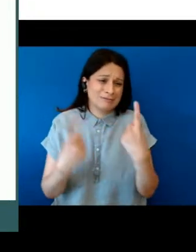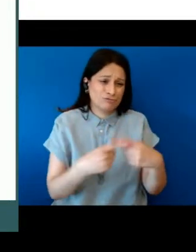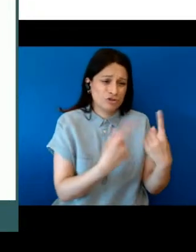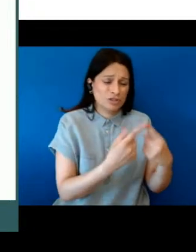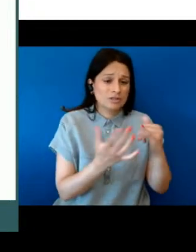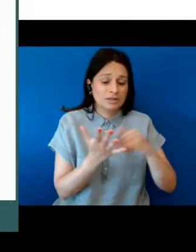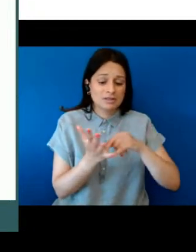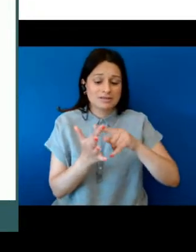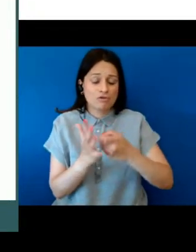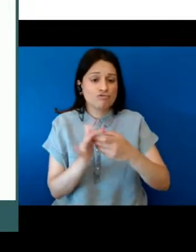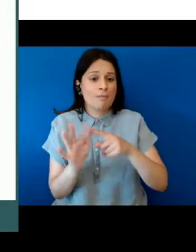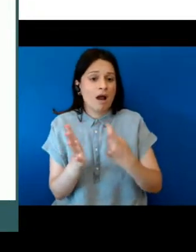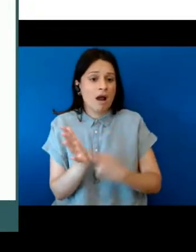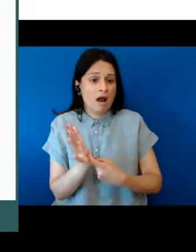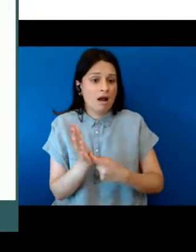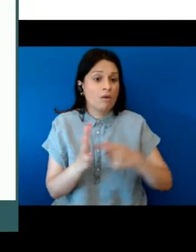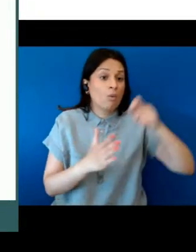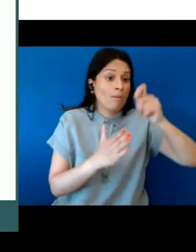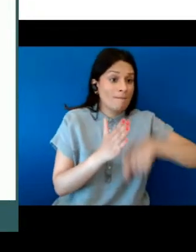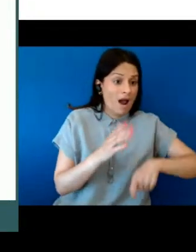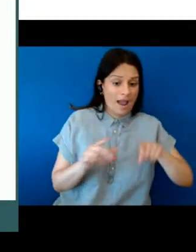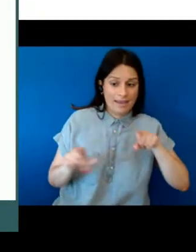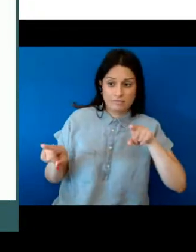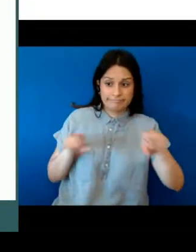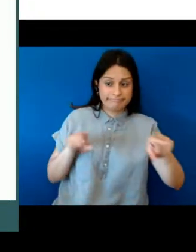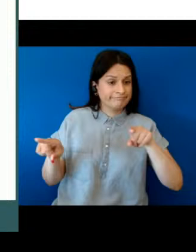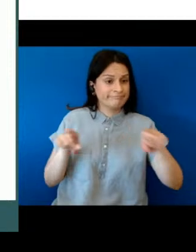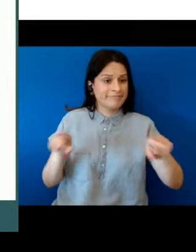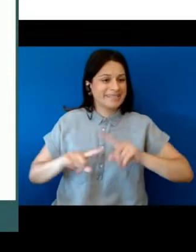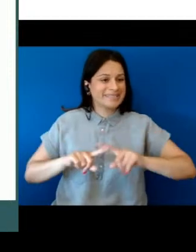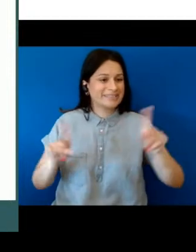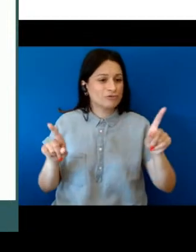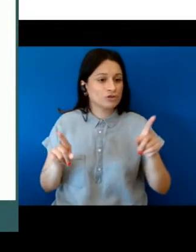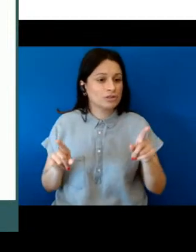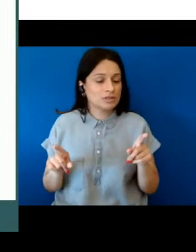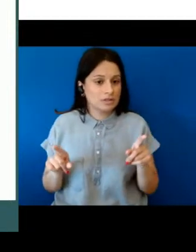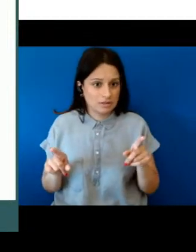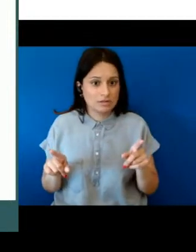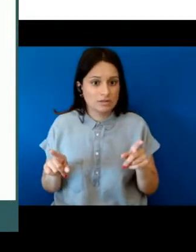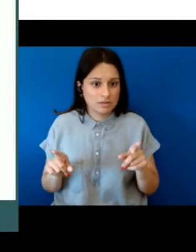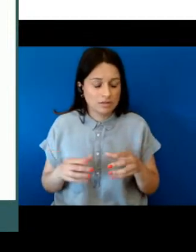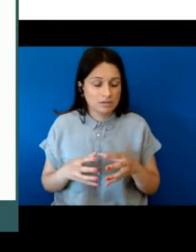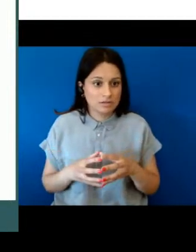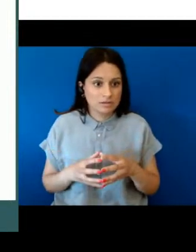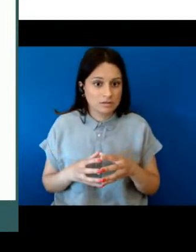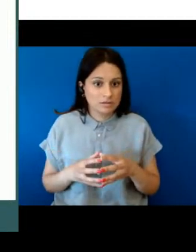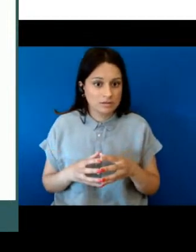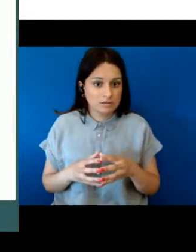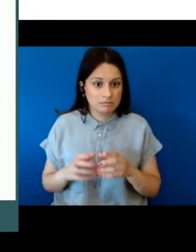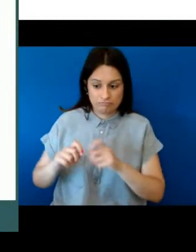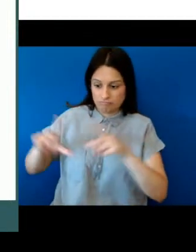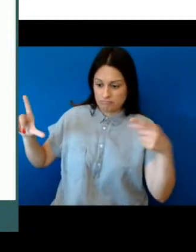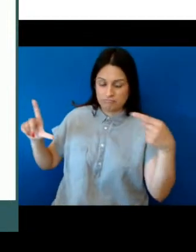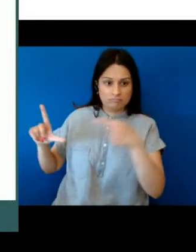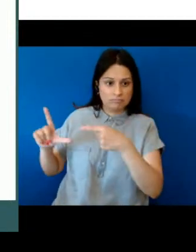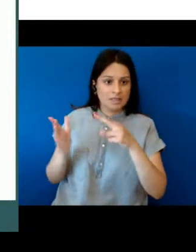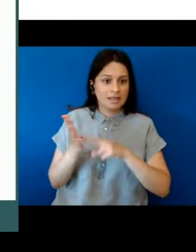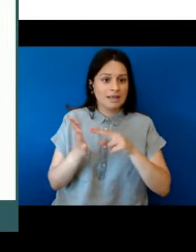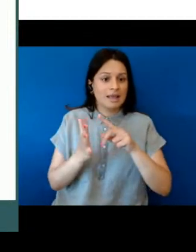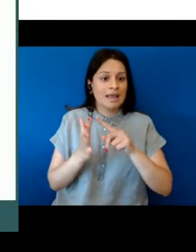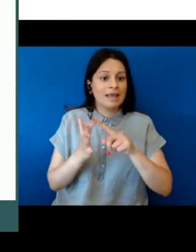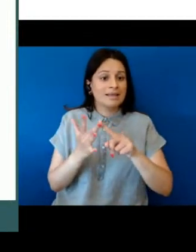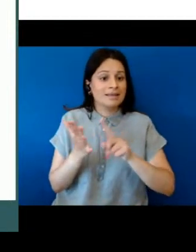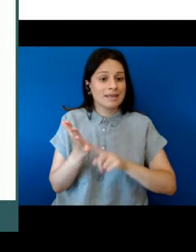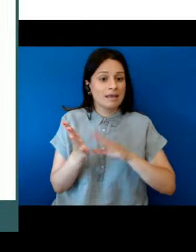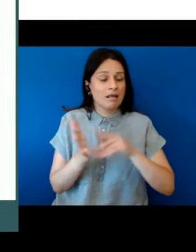the purchased nasal douching mechanisms, which is the one that I've suggested is Neilmed. However, there's